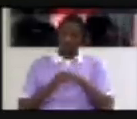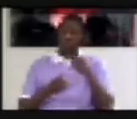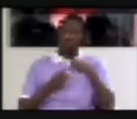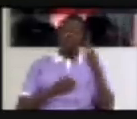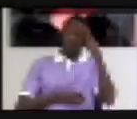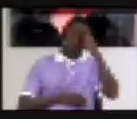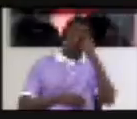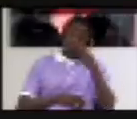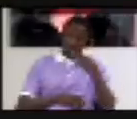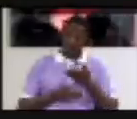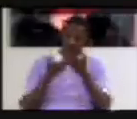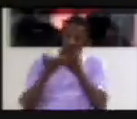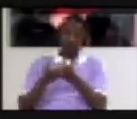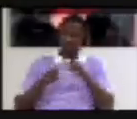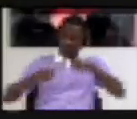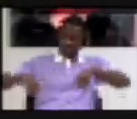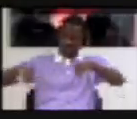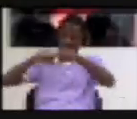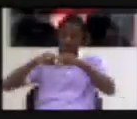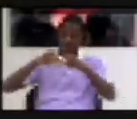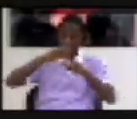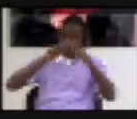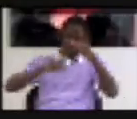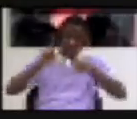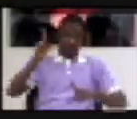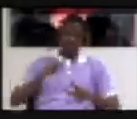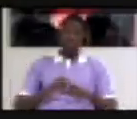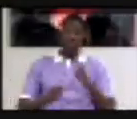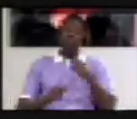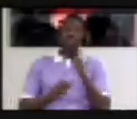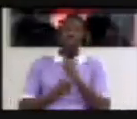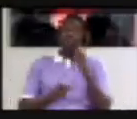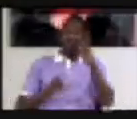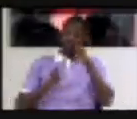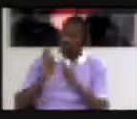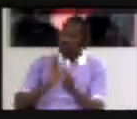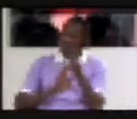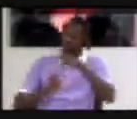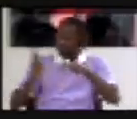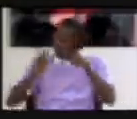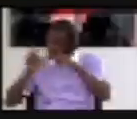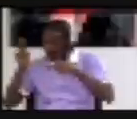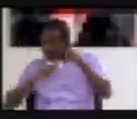at your constituency level, because you have to do a broad-based consultative. Yeah.